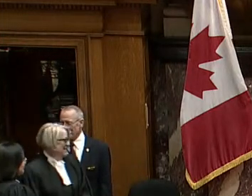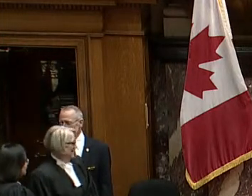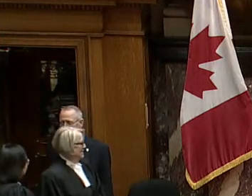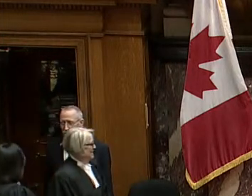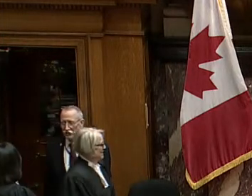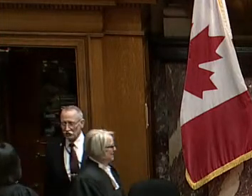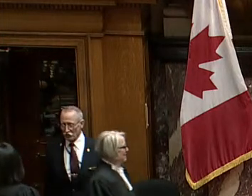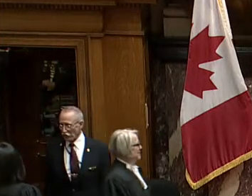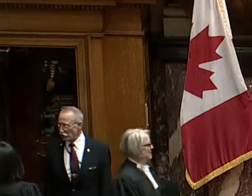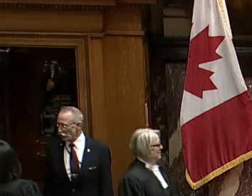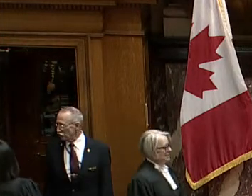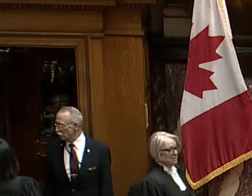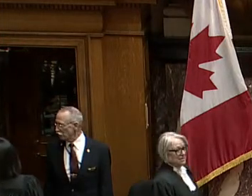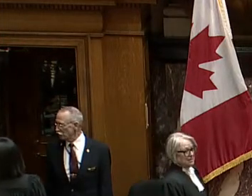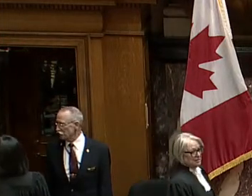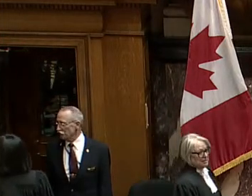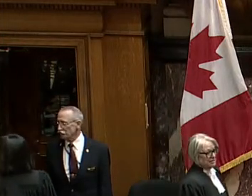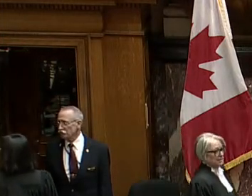Member for, are you?